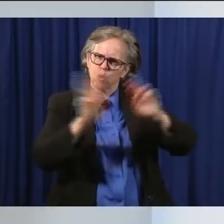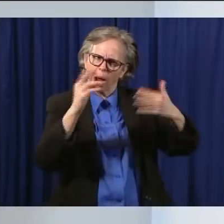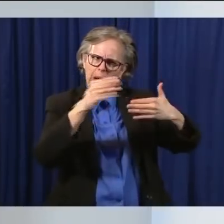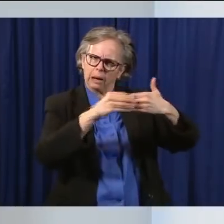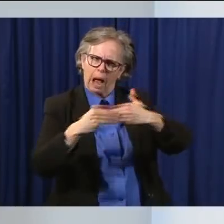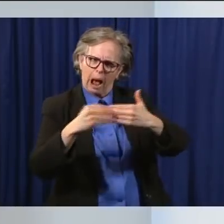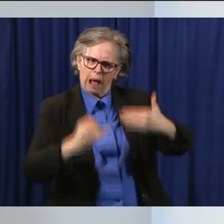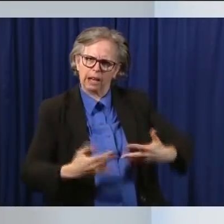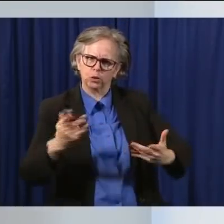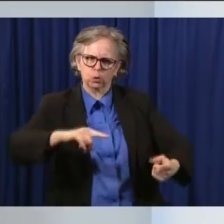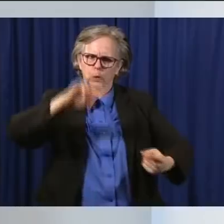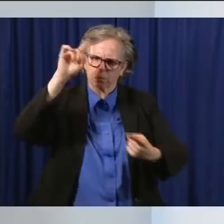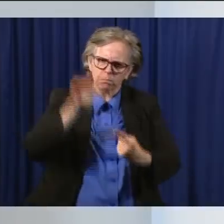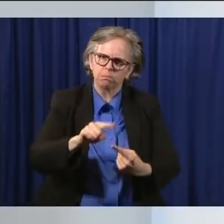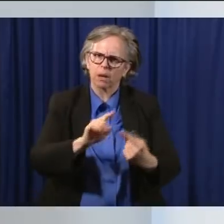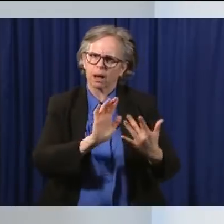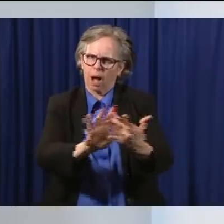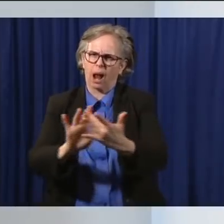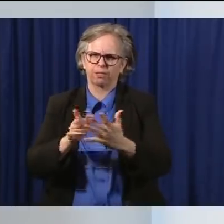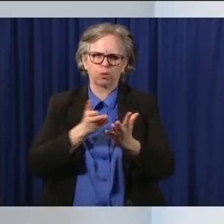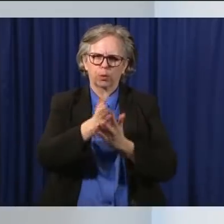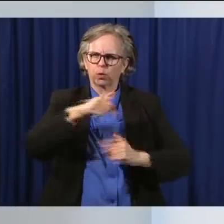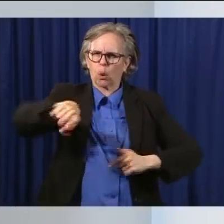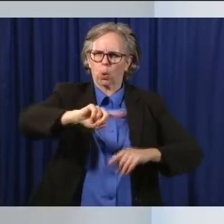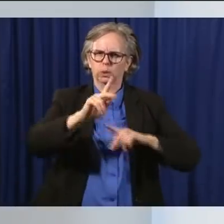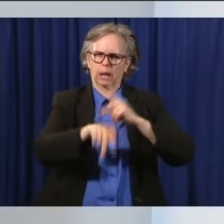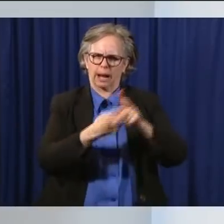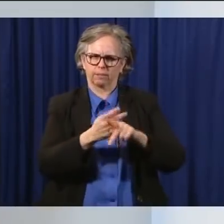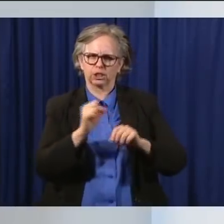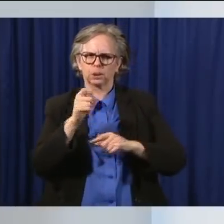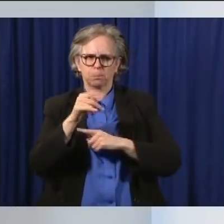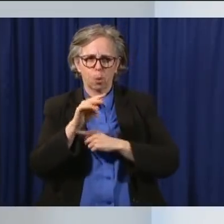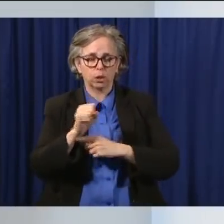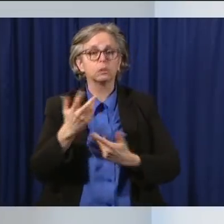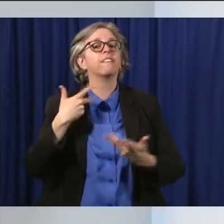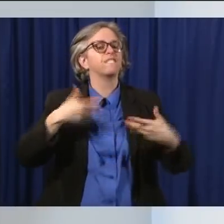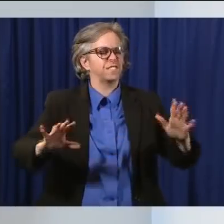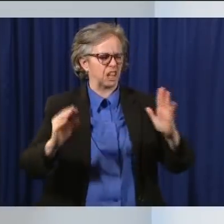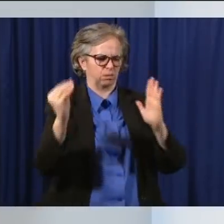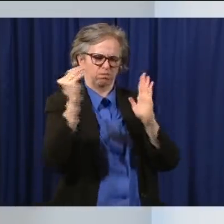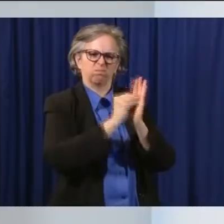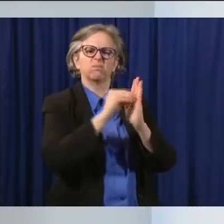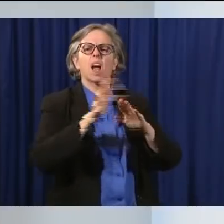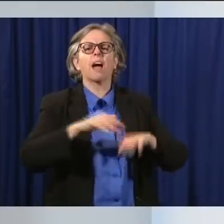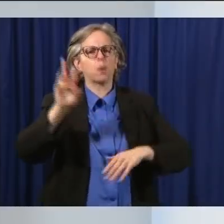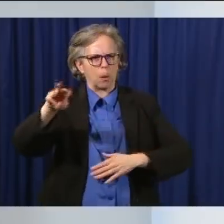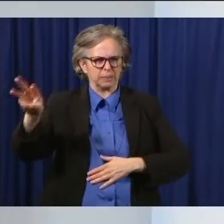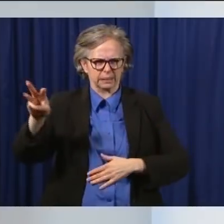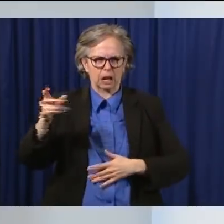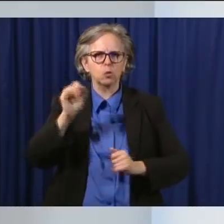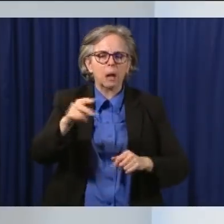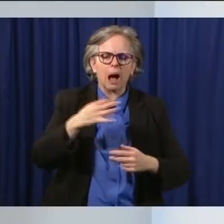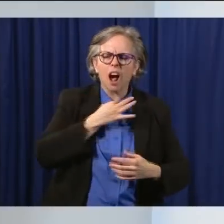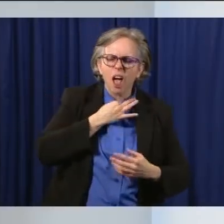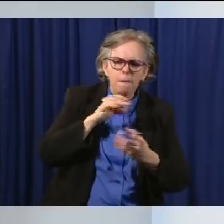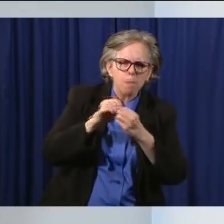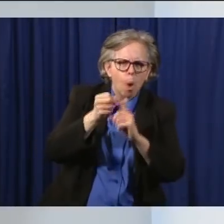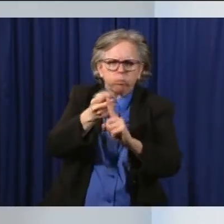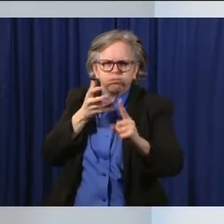up on the coronavirus website. Take a look at them. There are a couple of updates that you'll want to see.